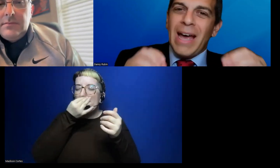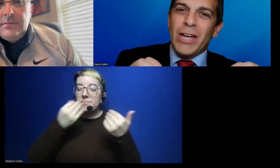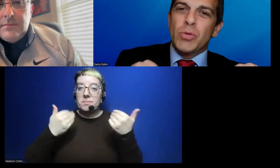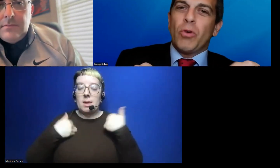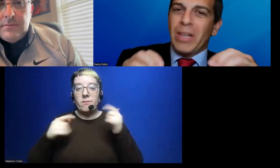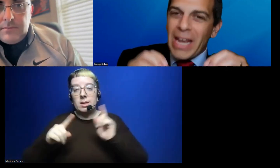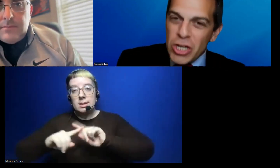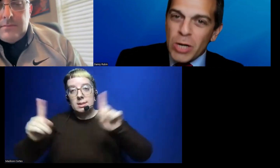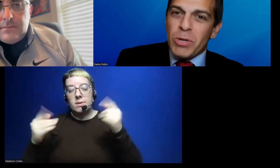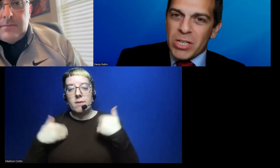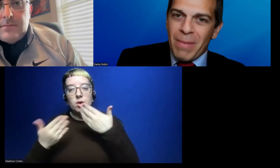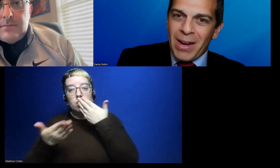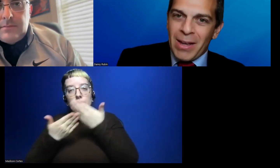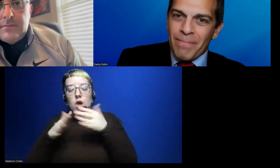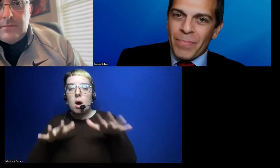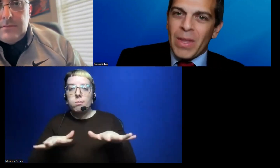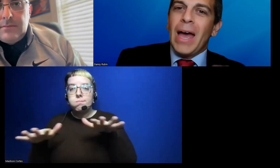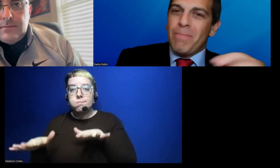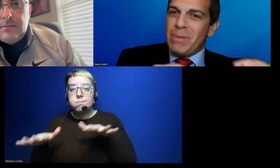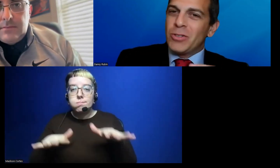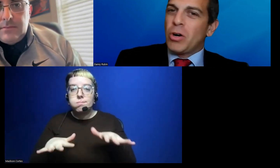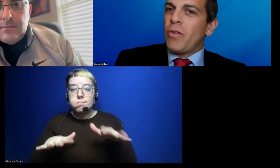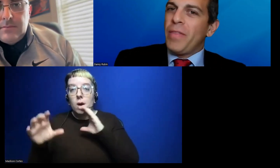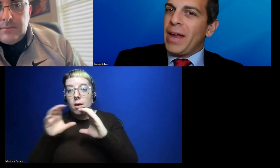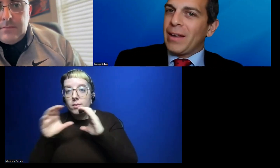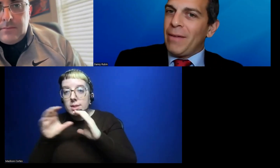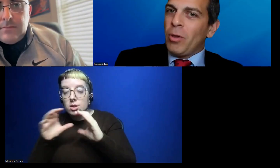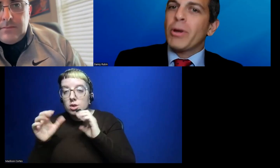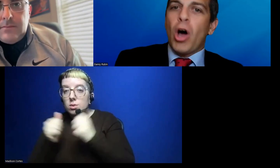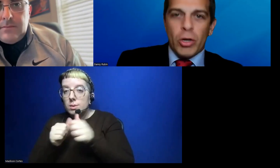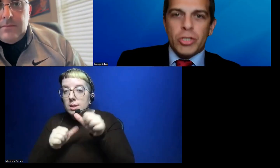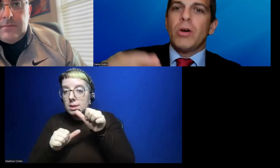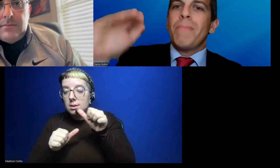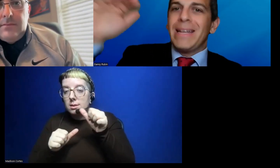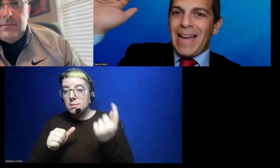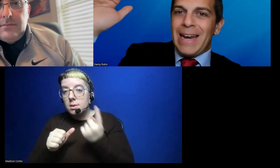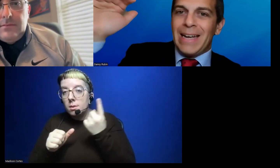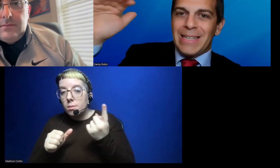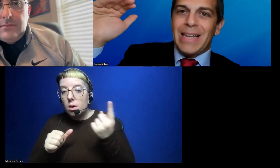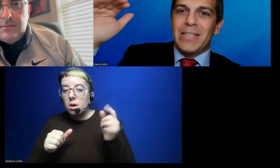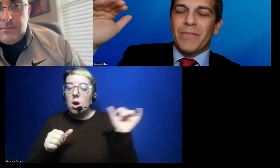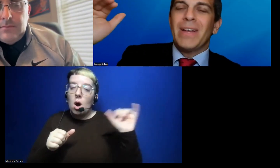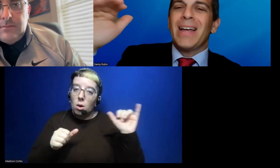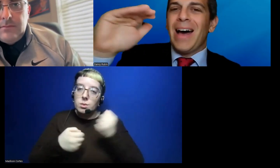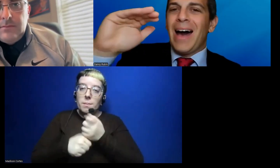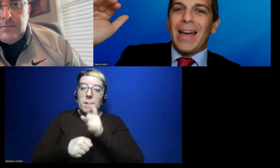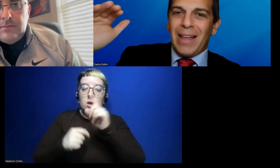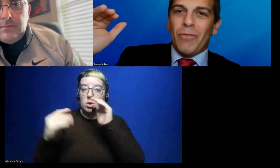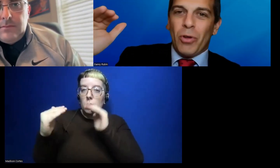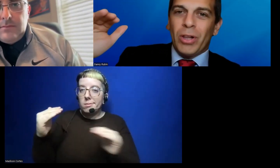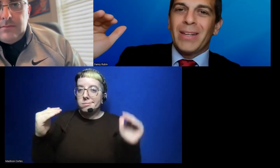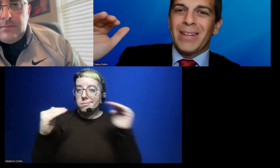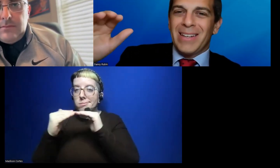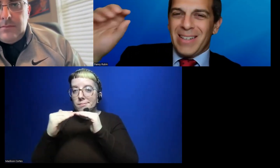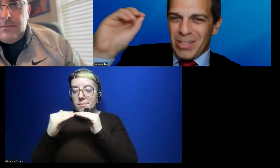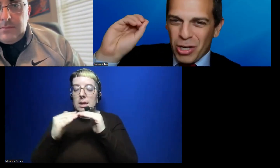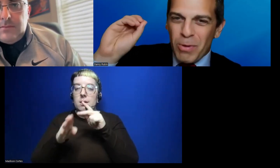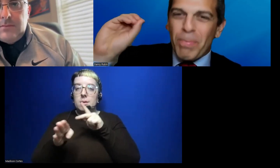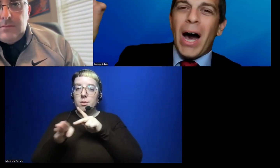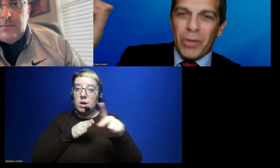good sort of casual relationship with somebody and being sort of on that level, but also maintaining a sense of high